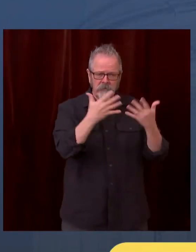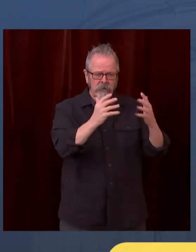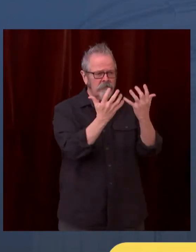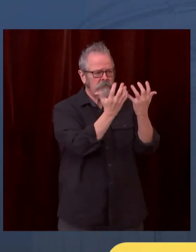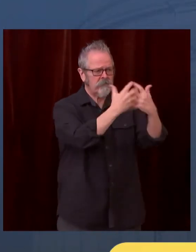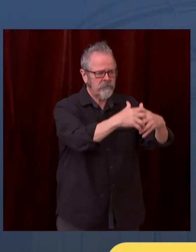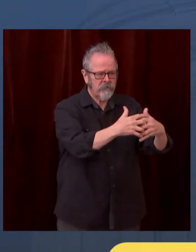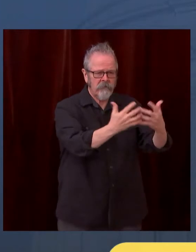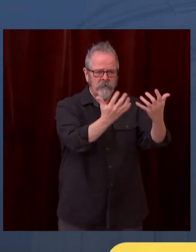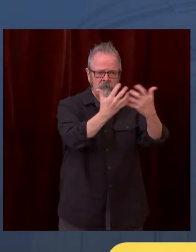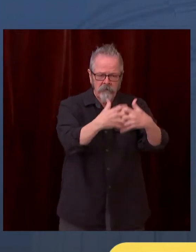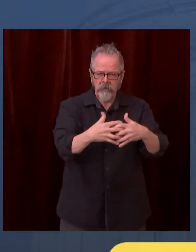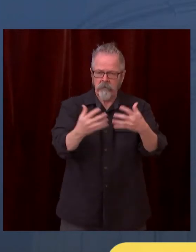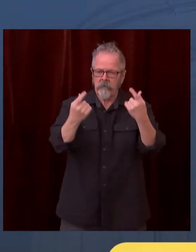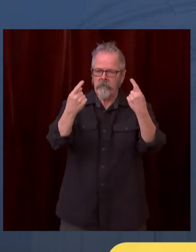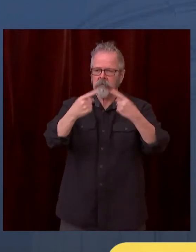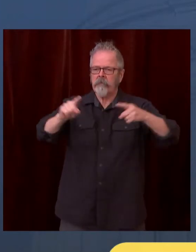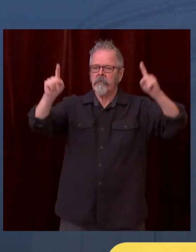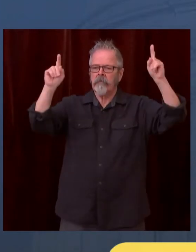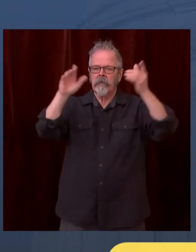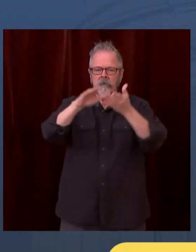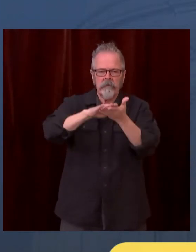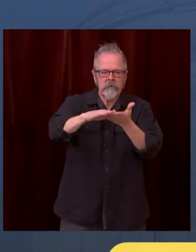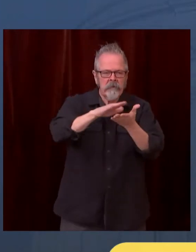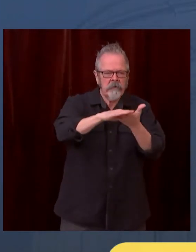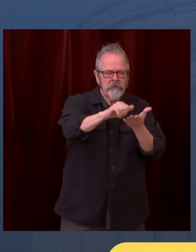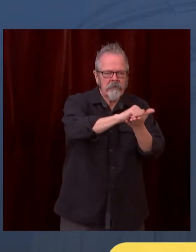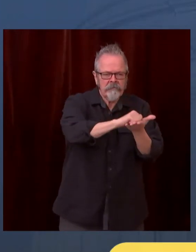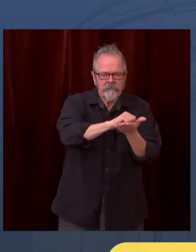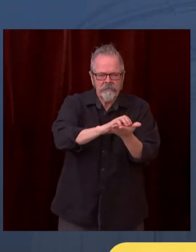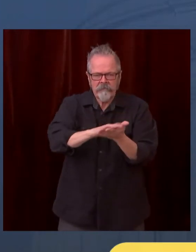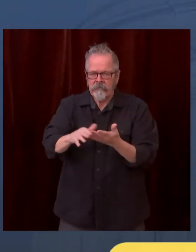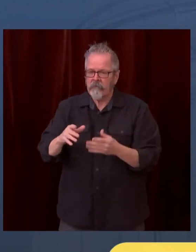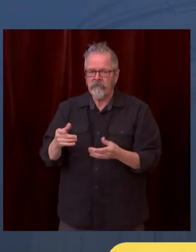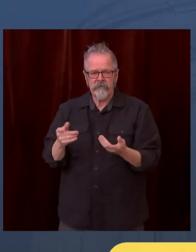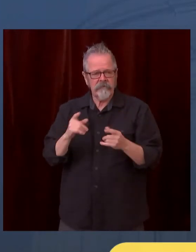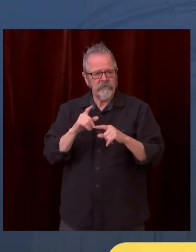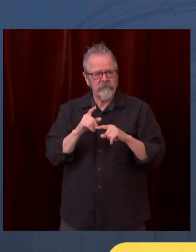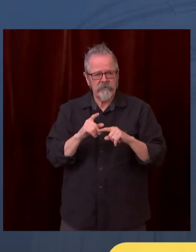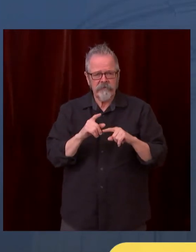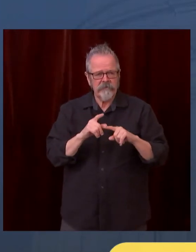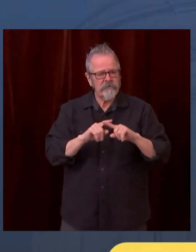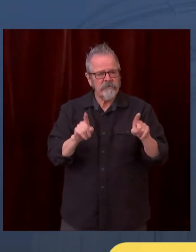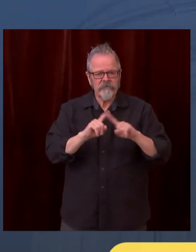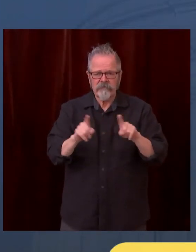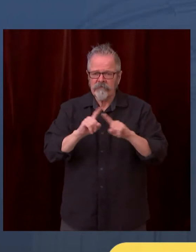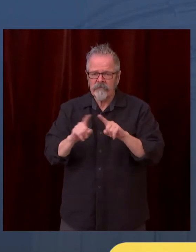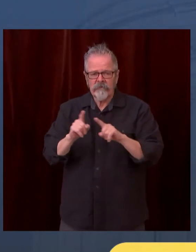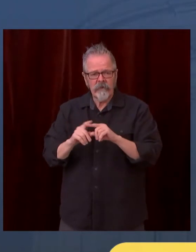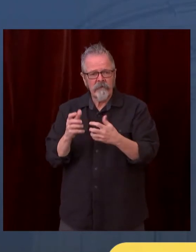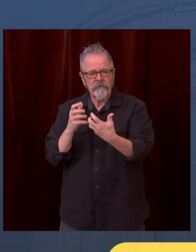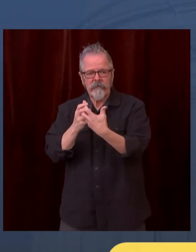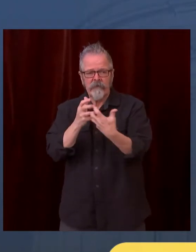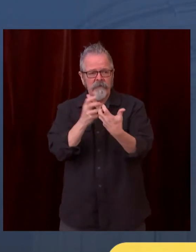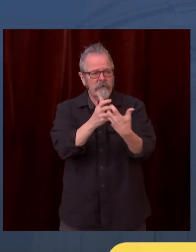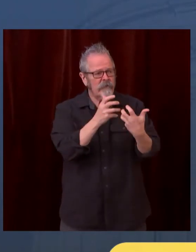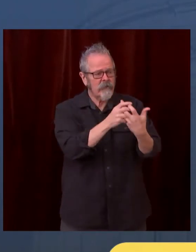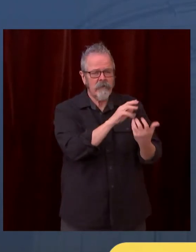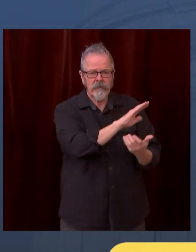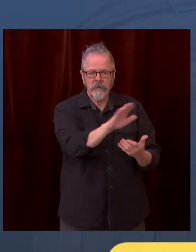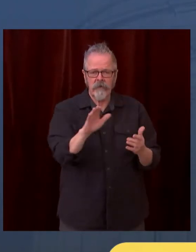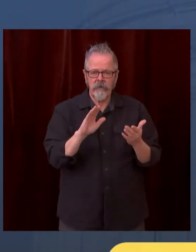communities have found a hybrid model where you have half the students go in the morning and half go in the afternoon has been